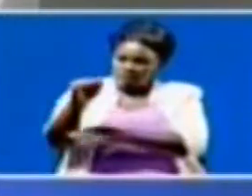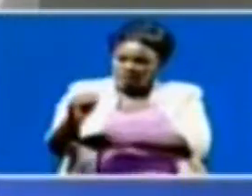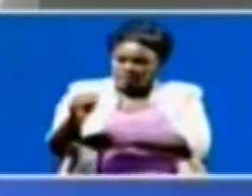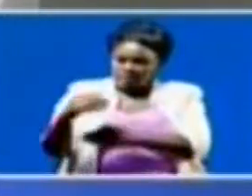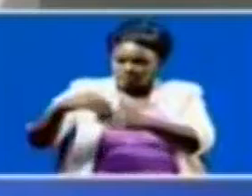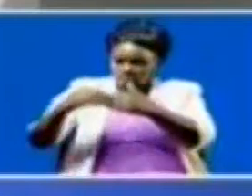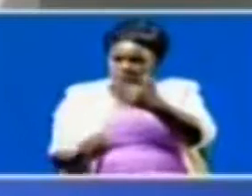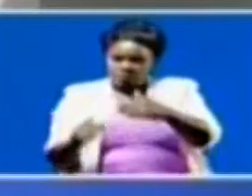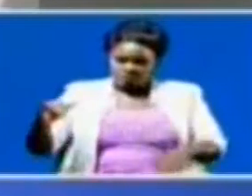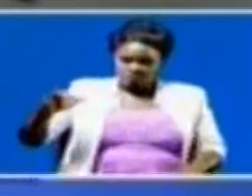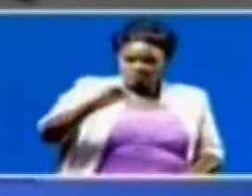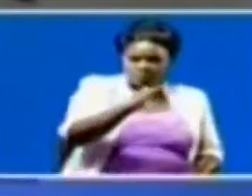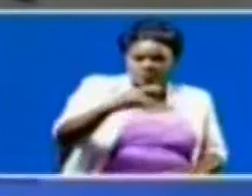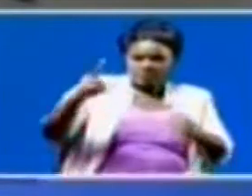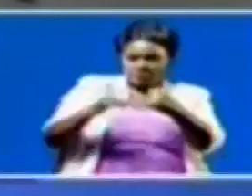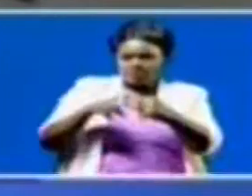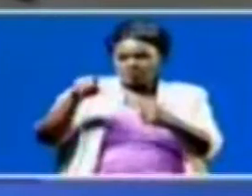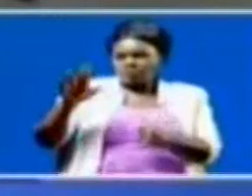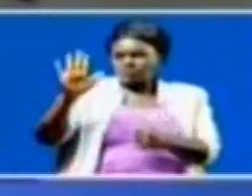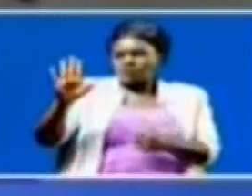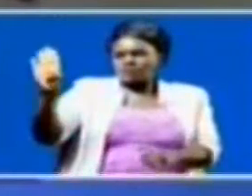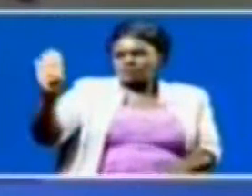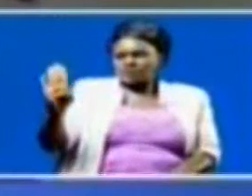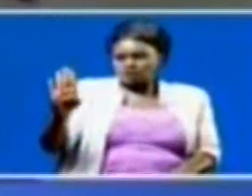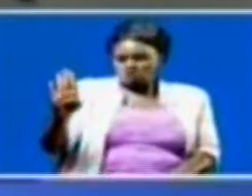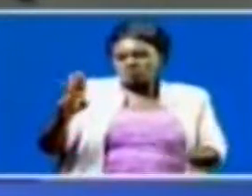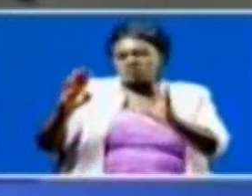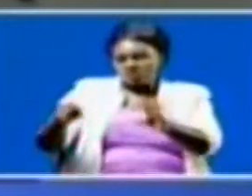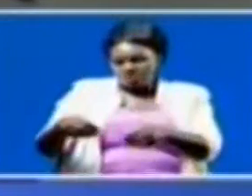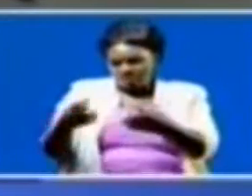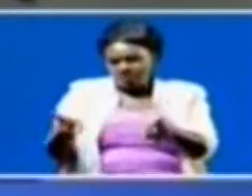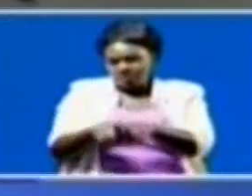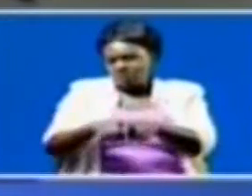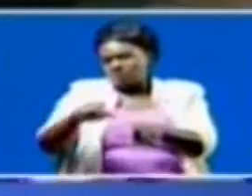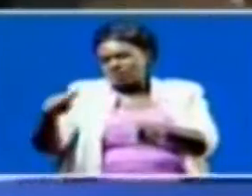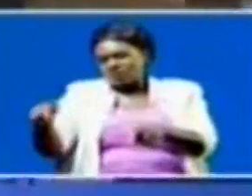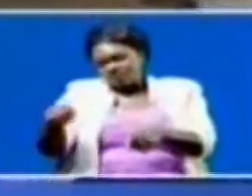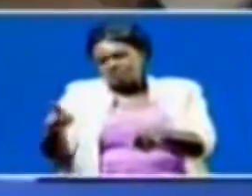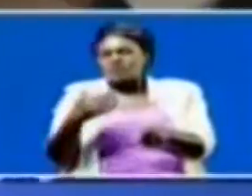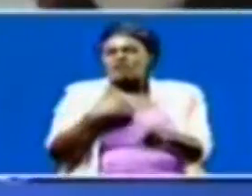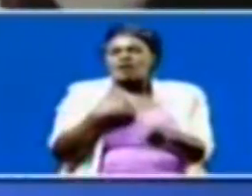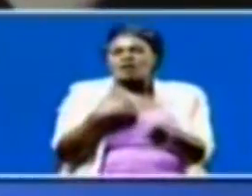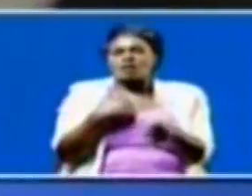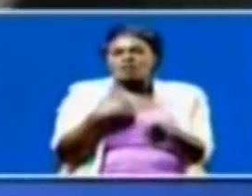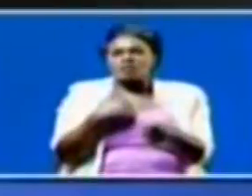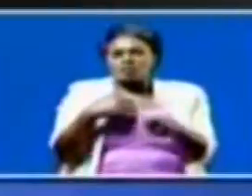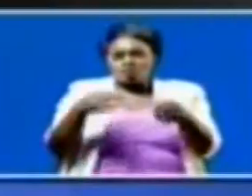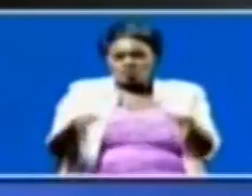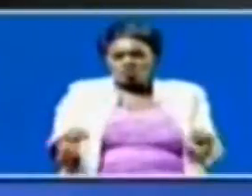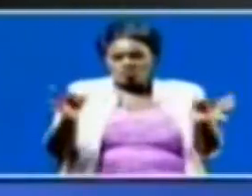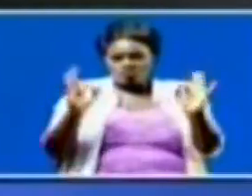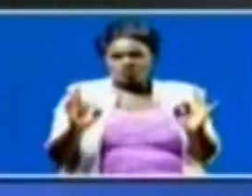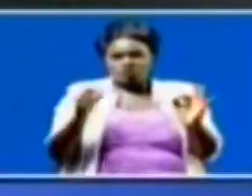air tickets, which amounted to 7.5 million Kenya shillings, and that other expenses were met. Mr. Chair, the officials